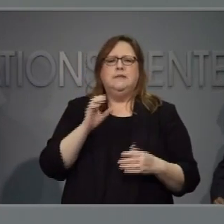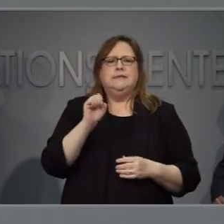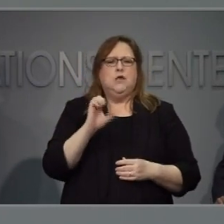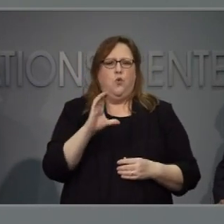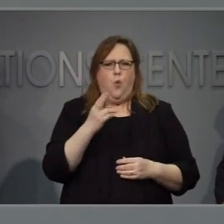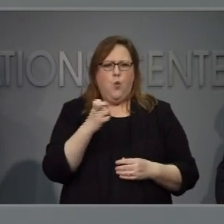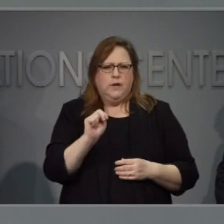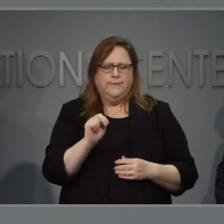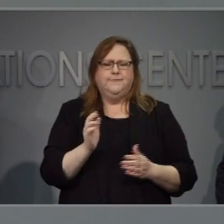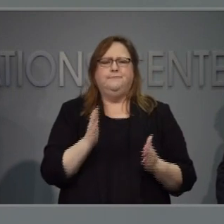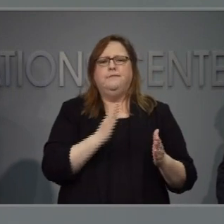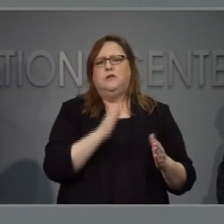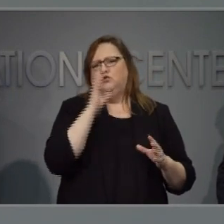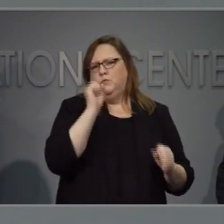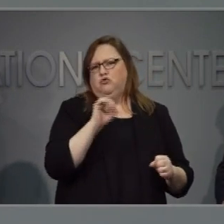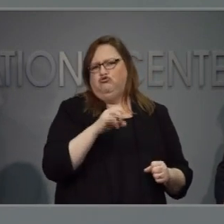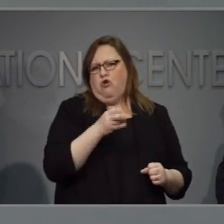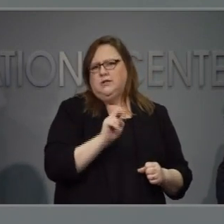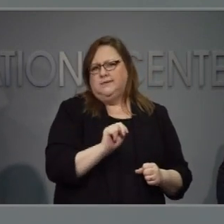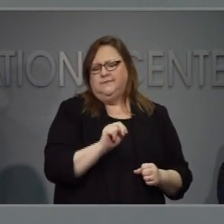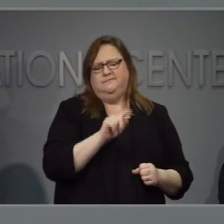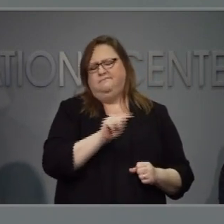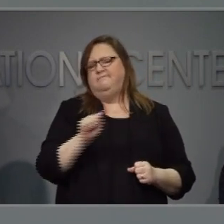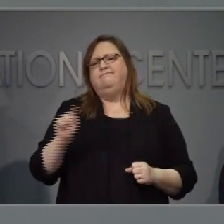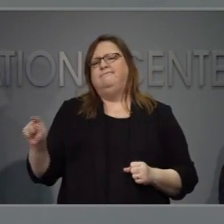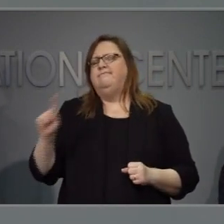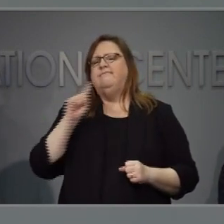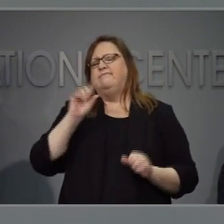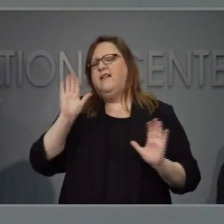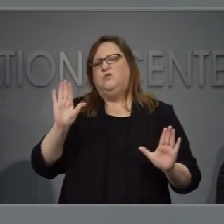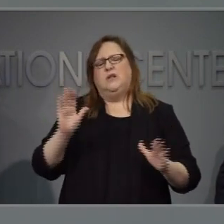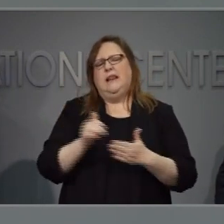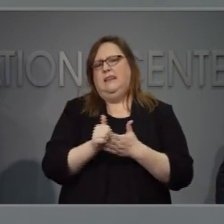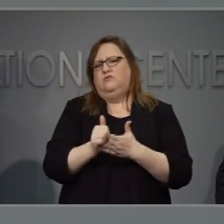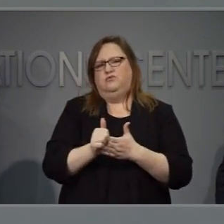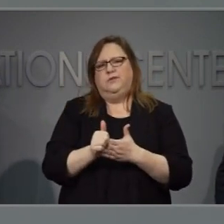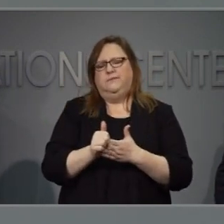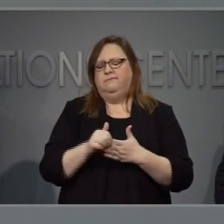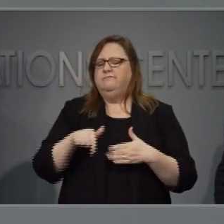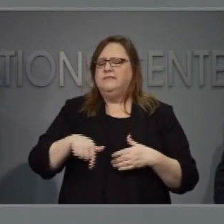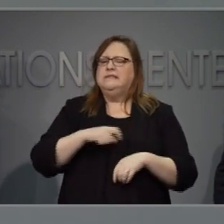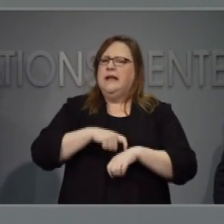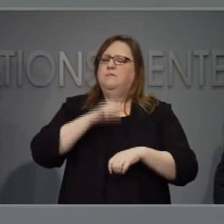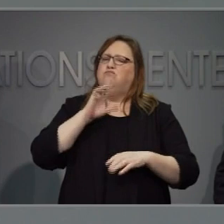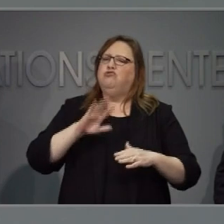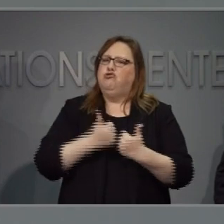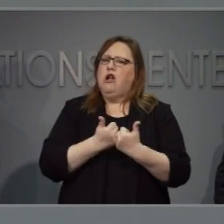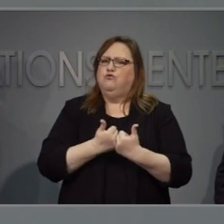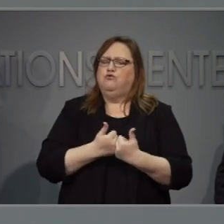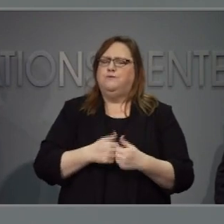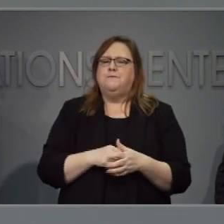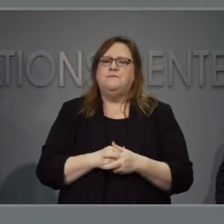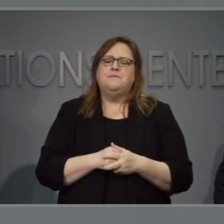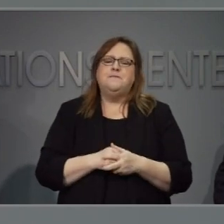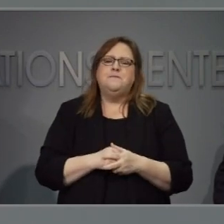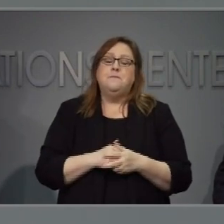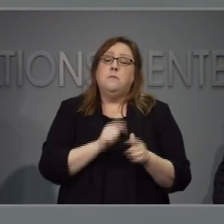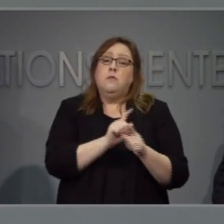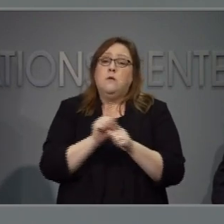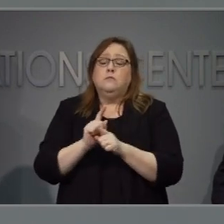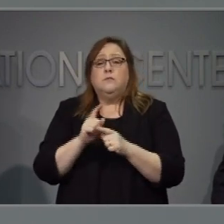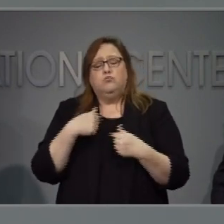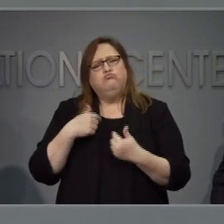and Superintendent Johnson for their outstanding leadership in this challenging time. We'd also extend our appreciation to the